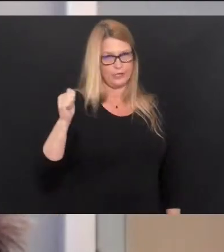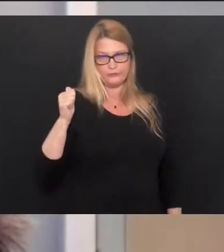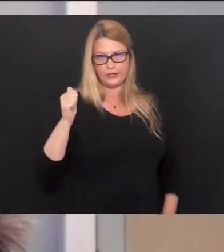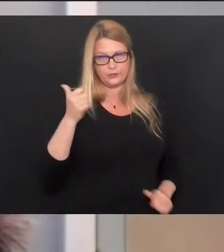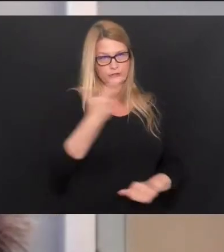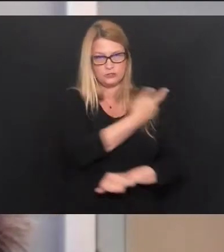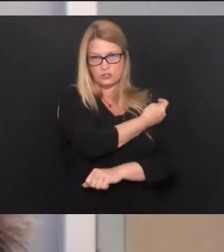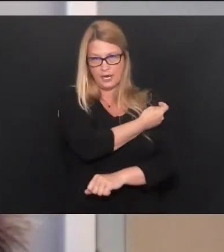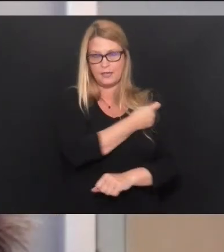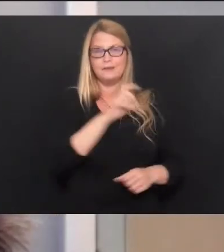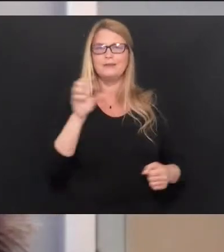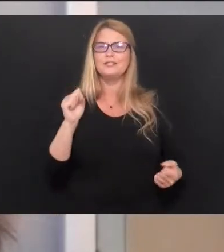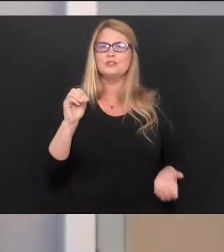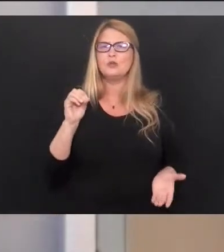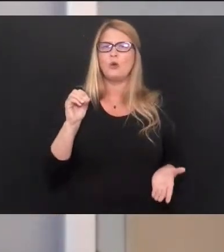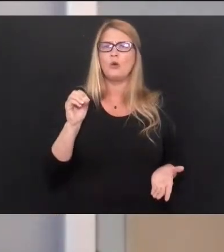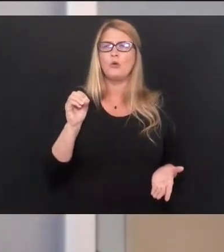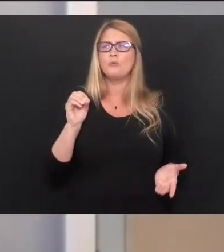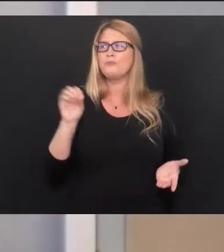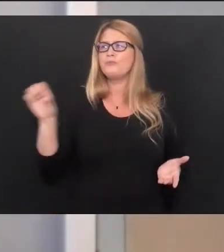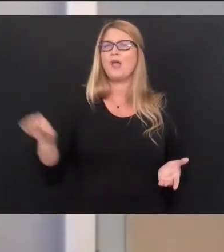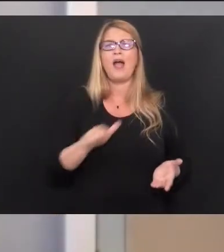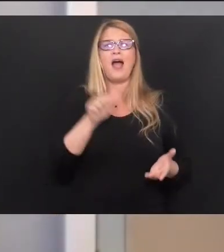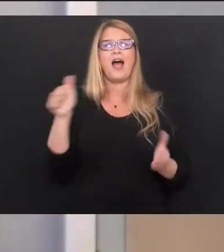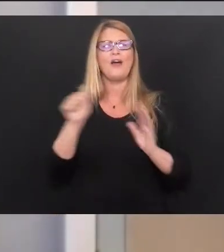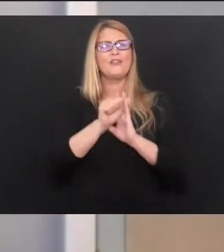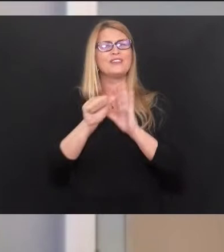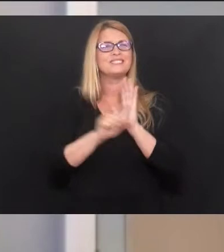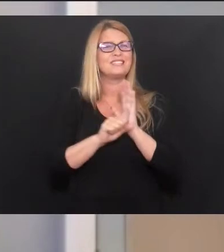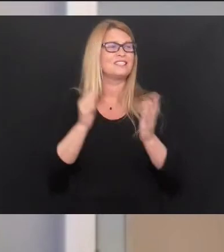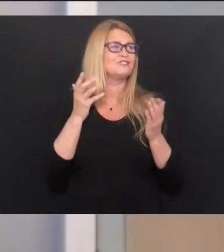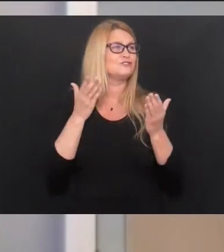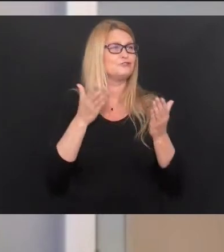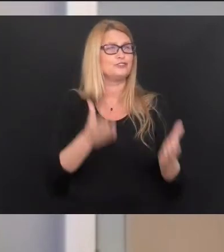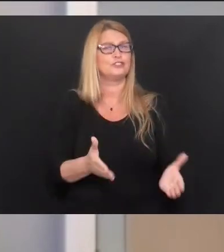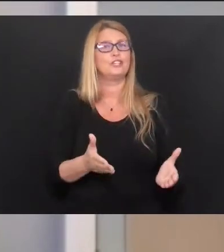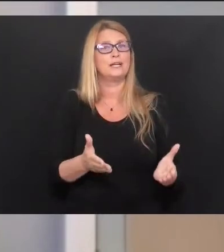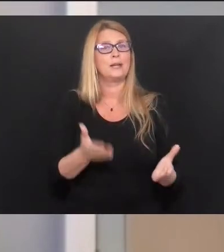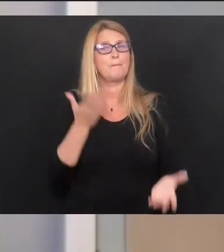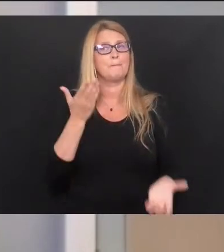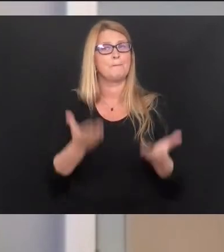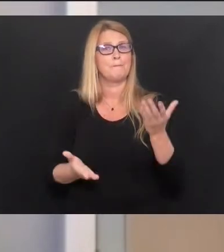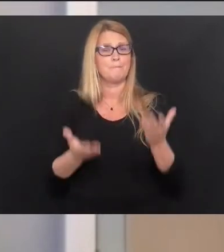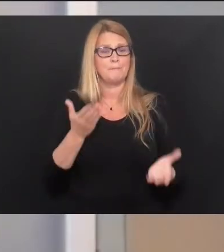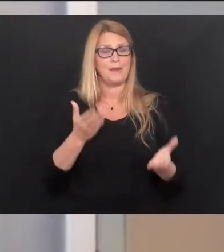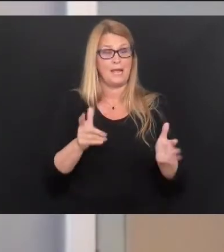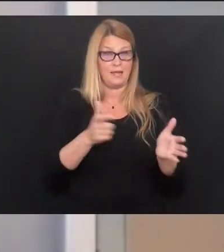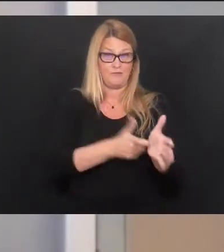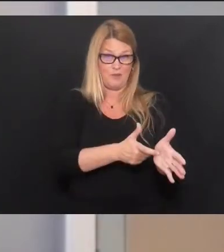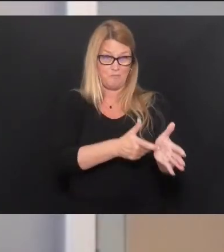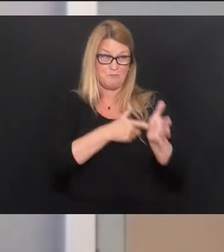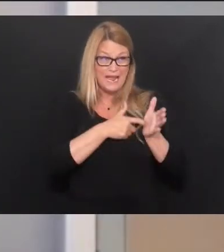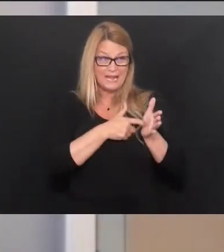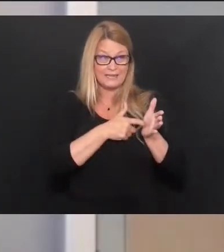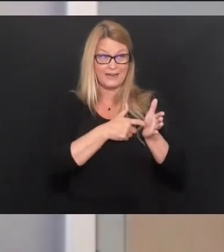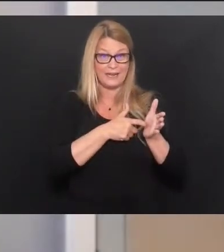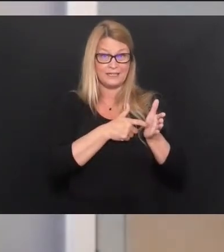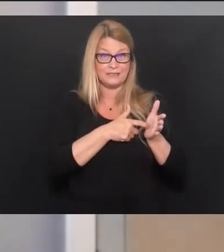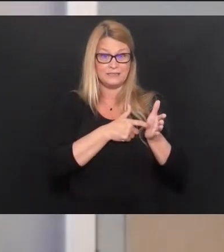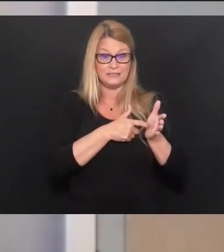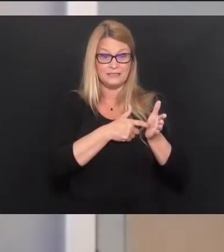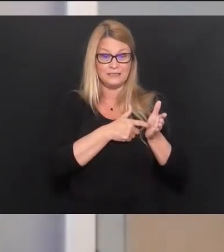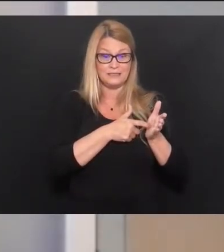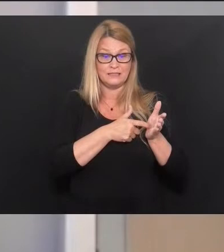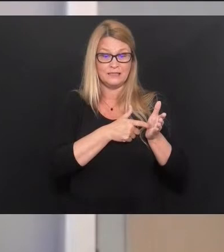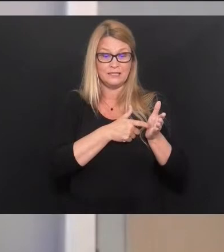shot. There's some other states that have suggested they may look at a mandate where everyone's ordered to